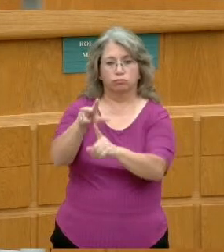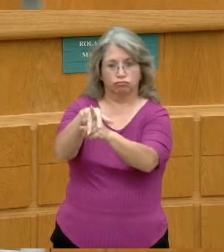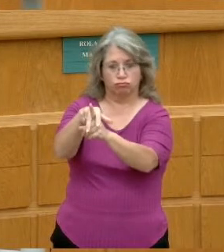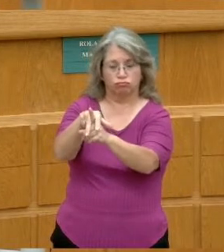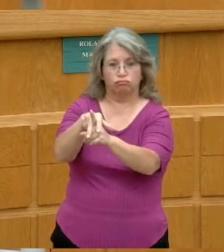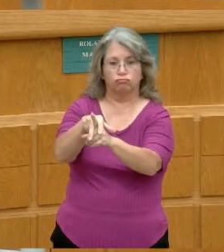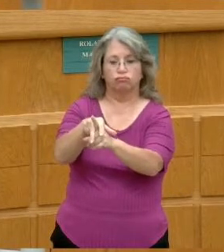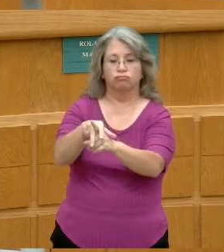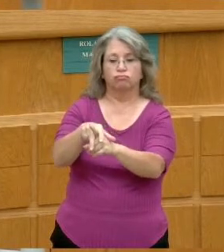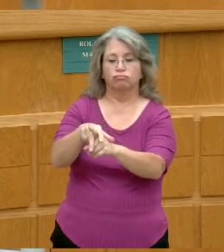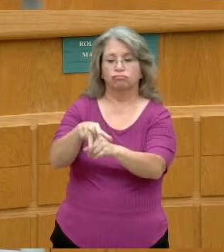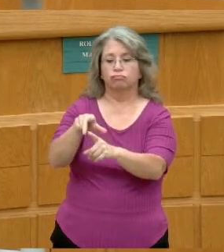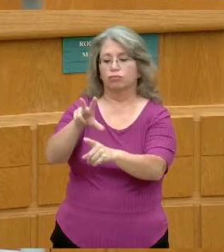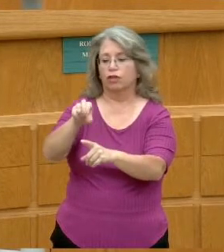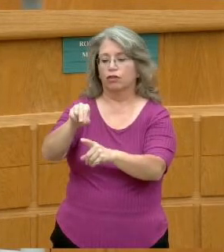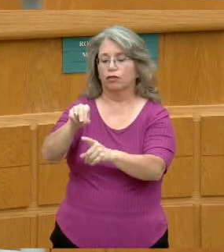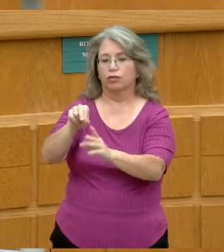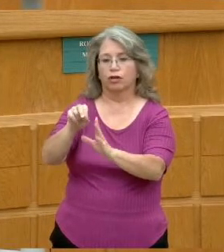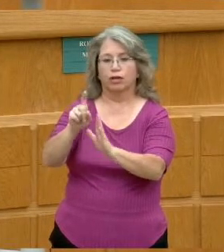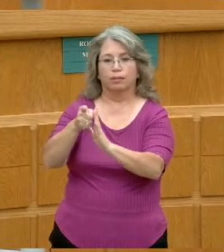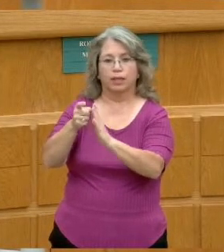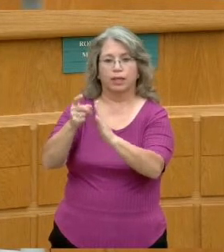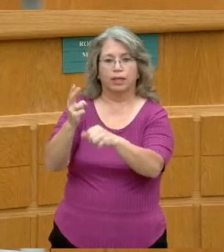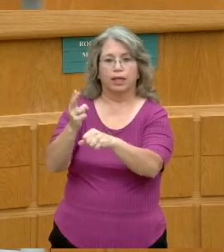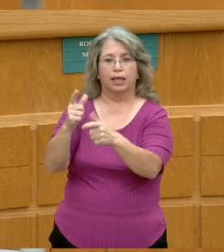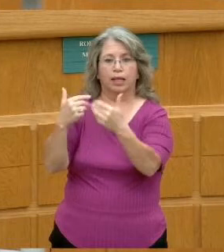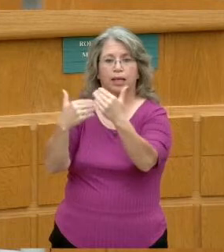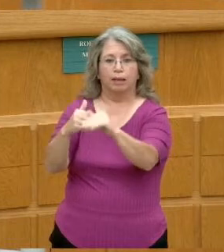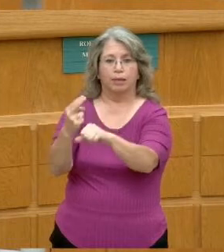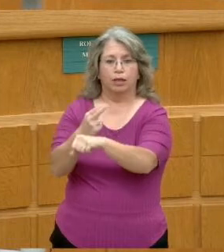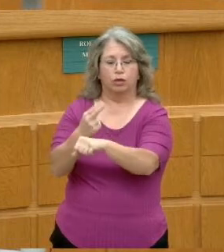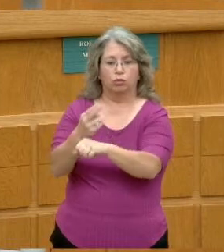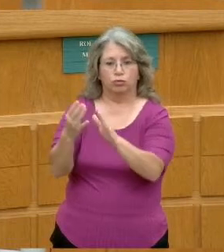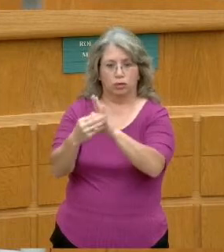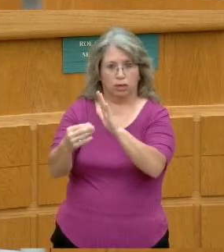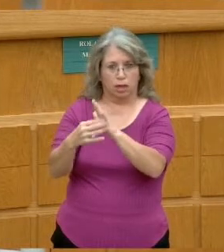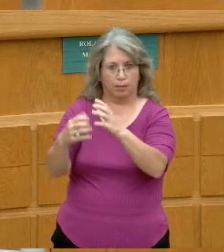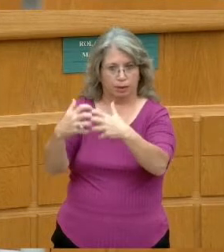30-minute limitation on the use of the copy machine. And